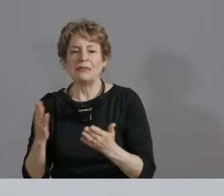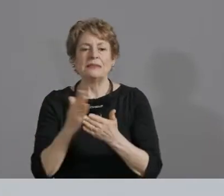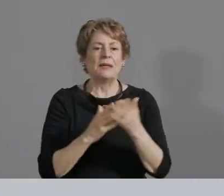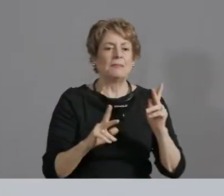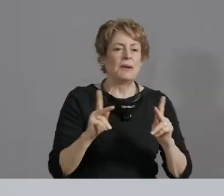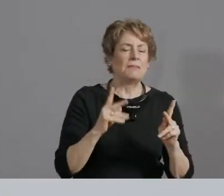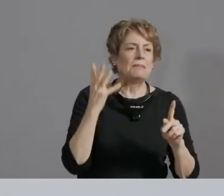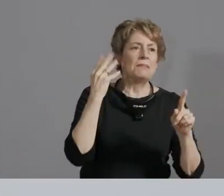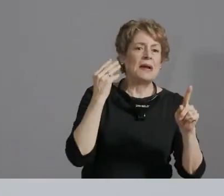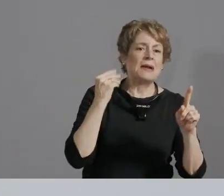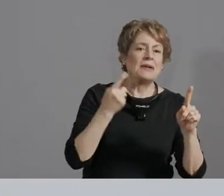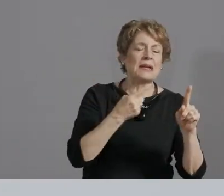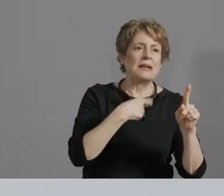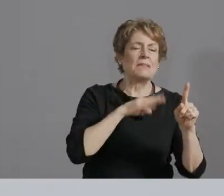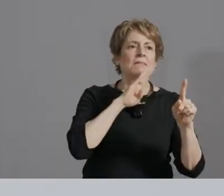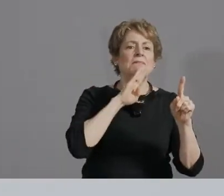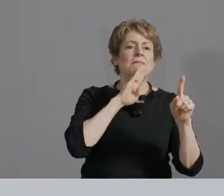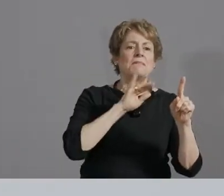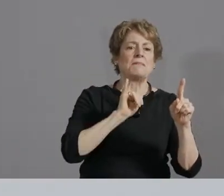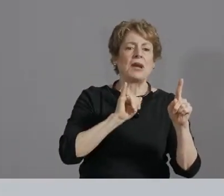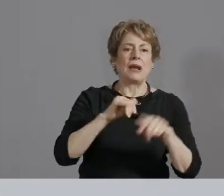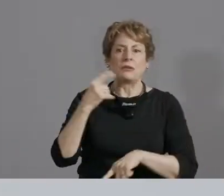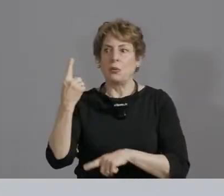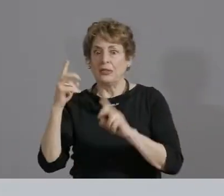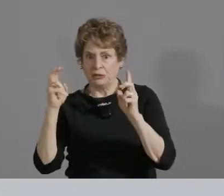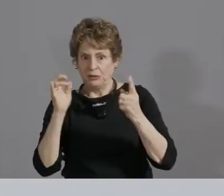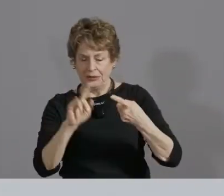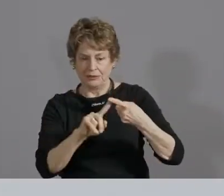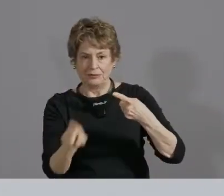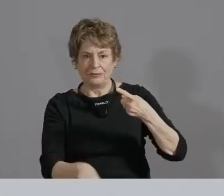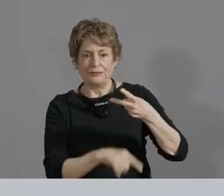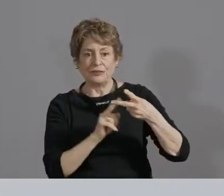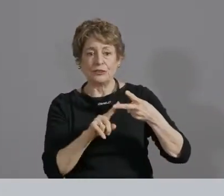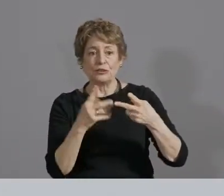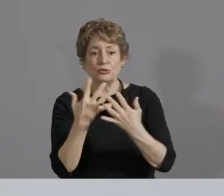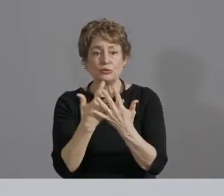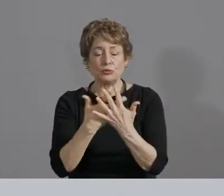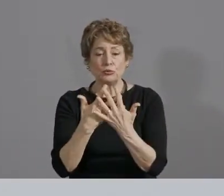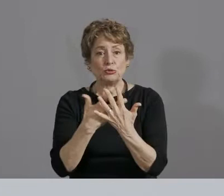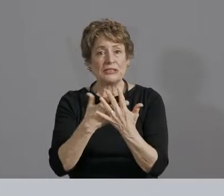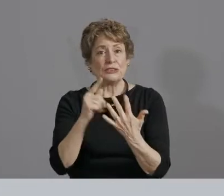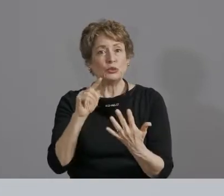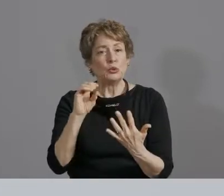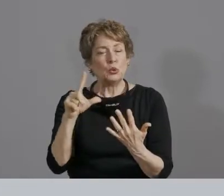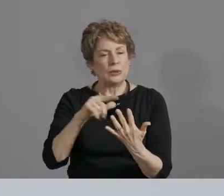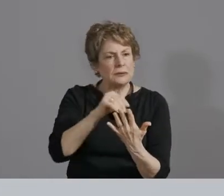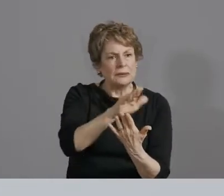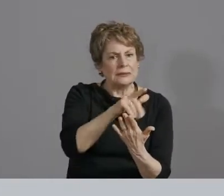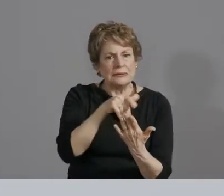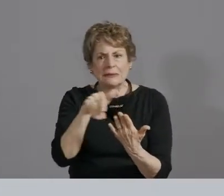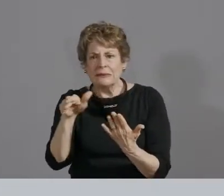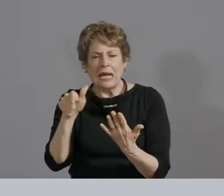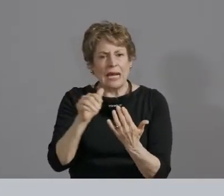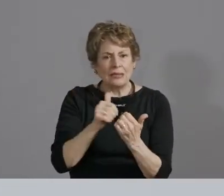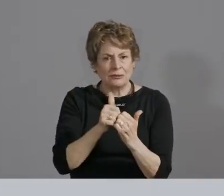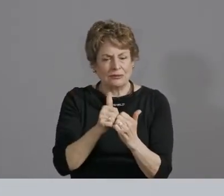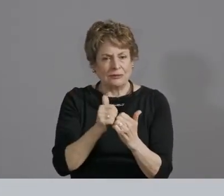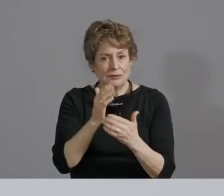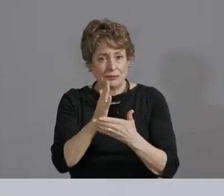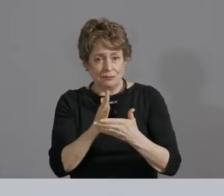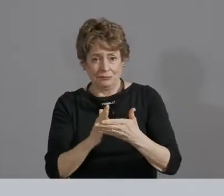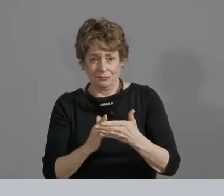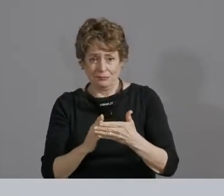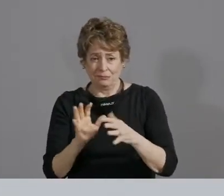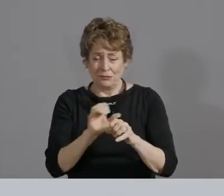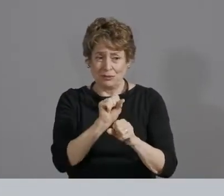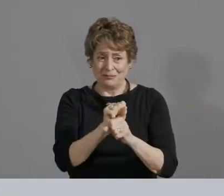One was that the screening tool for a certain number of appointments wasn't activated. That